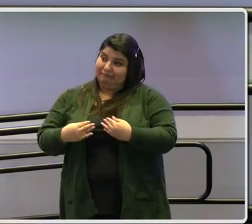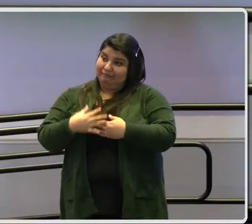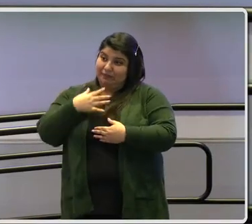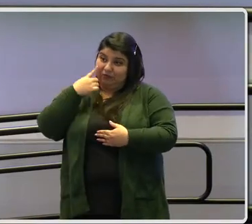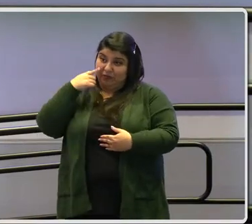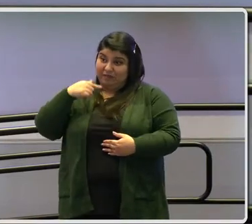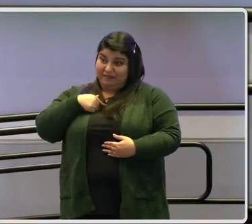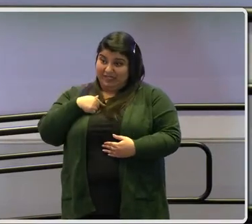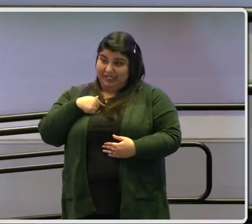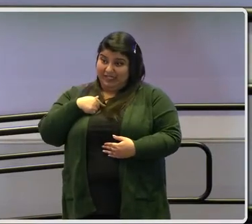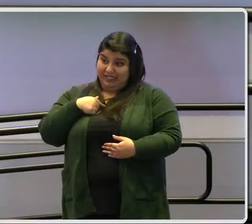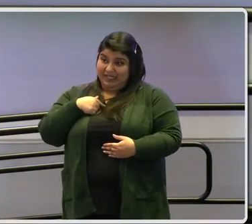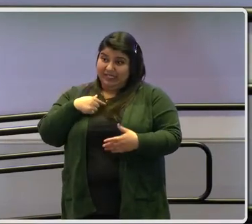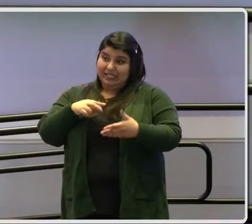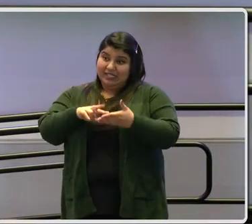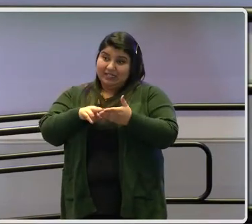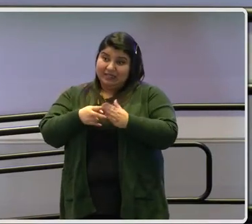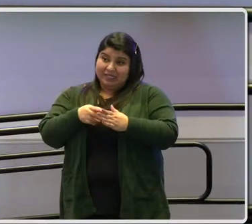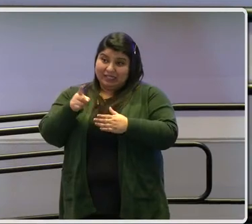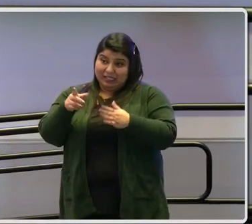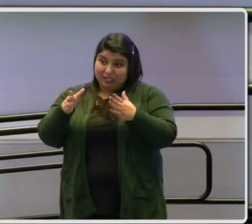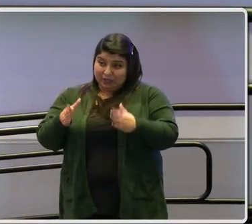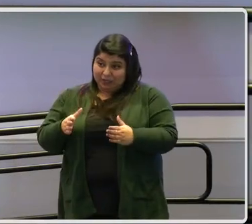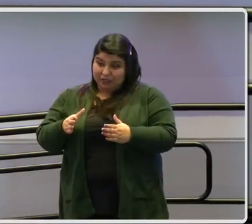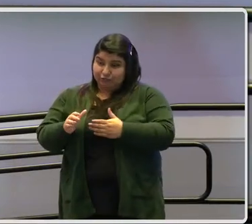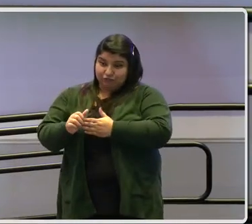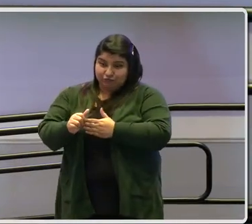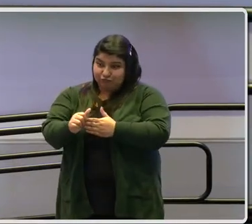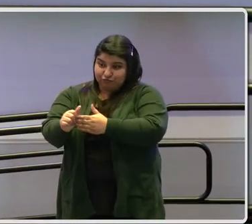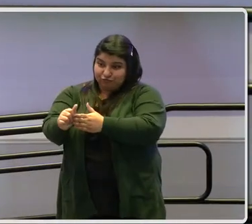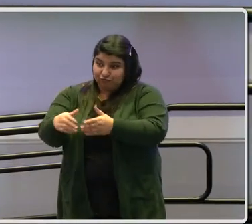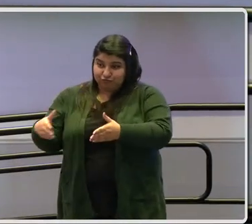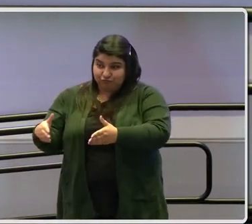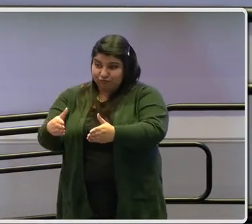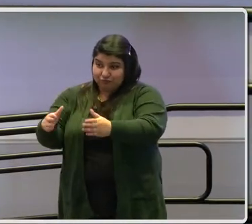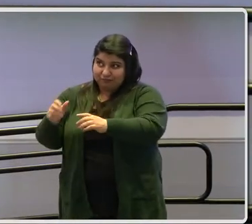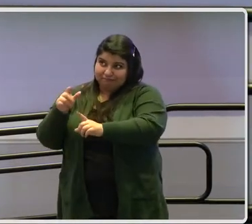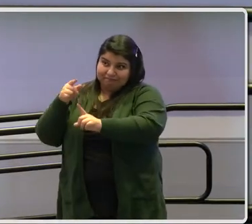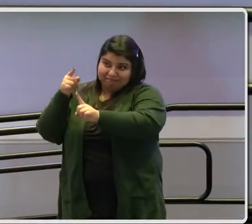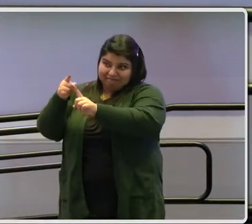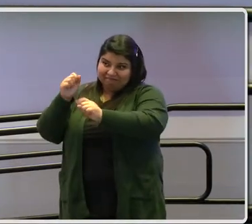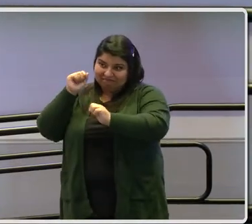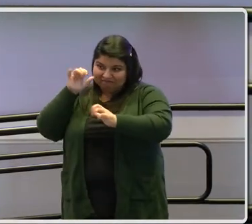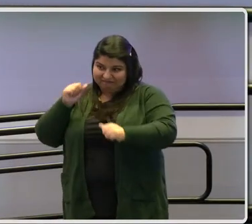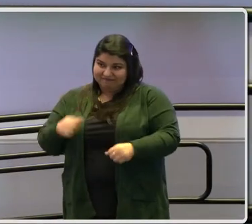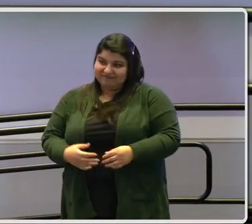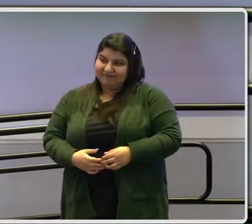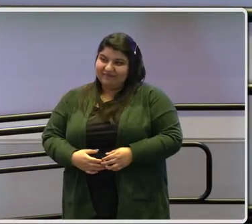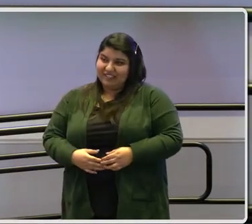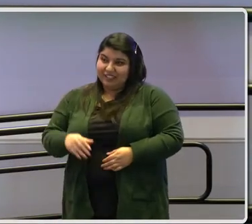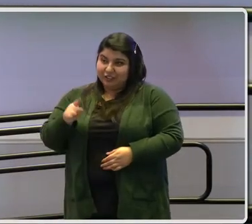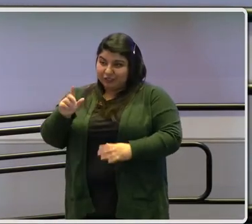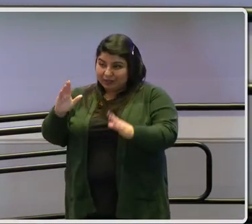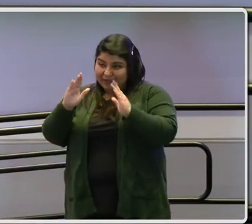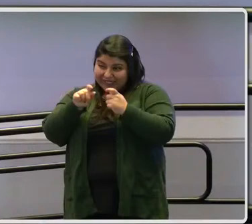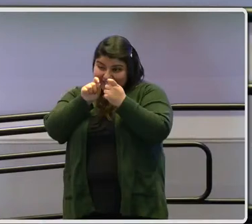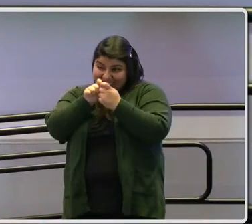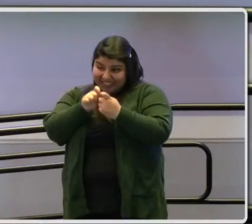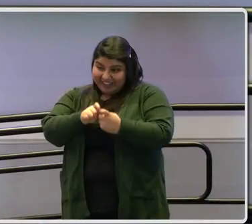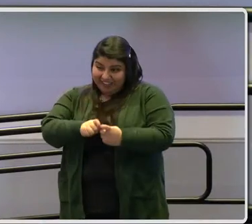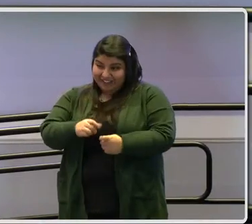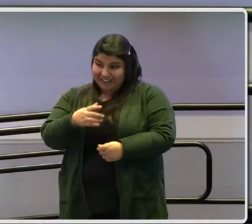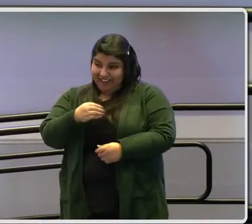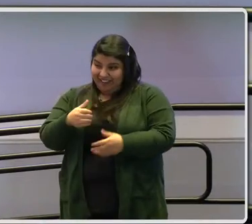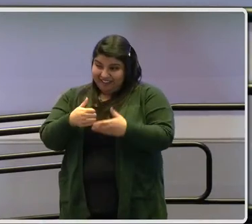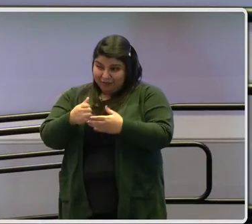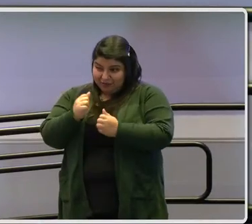which has led them towards a much brighter pathway. Her attention to detail and understanding has